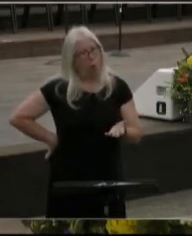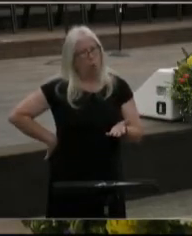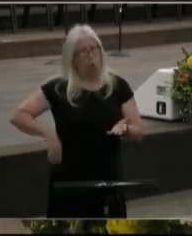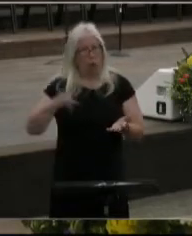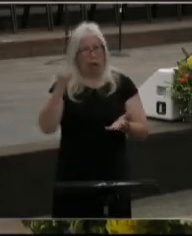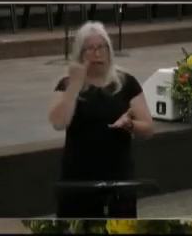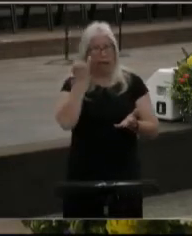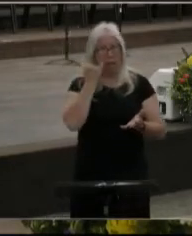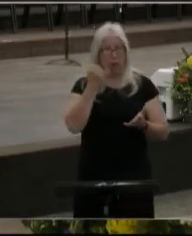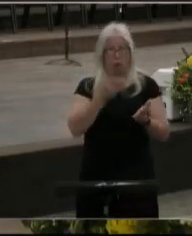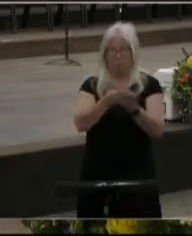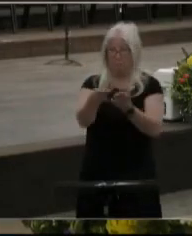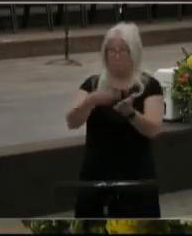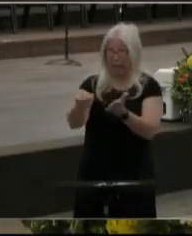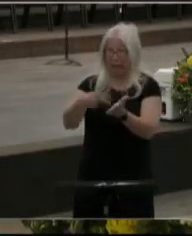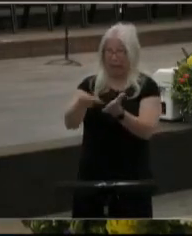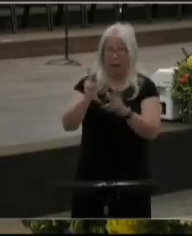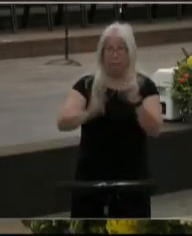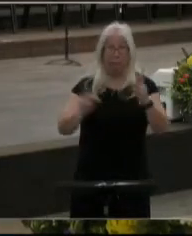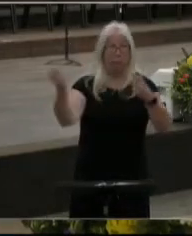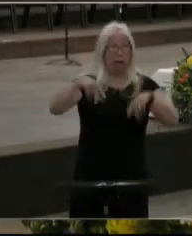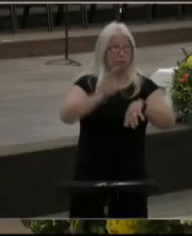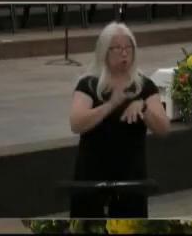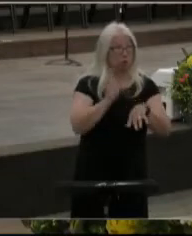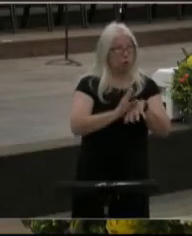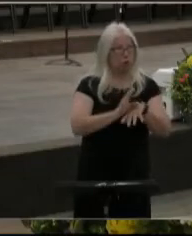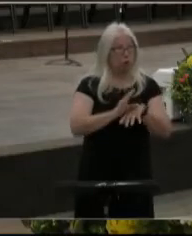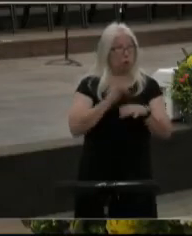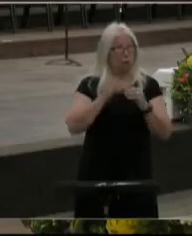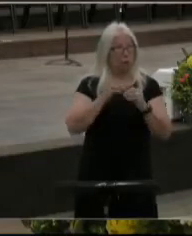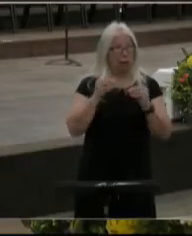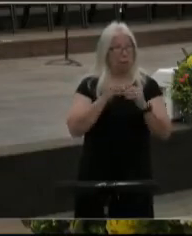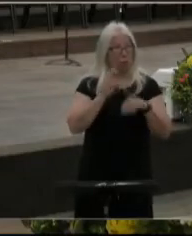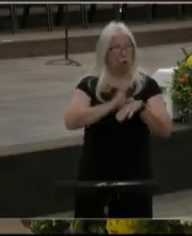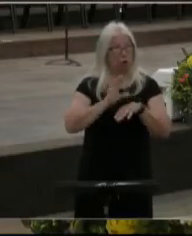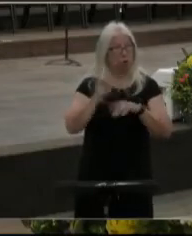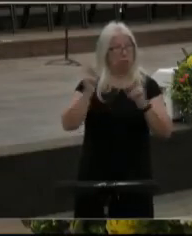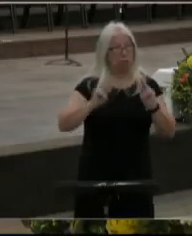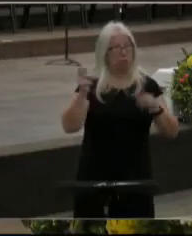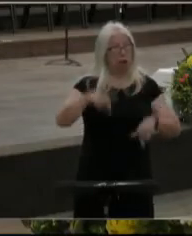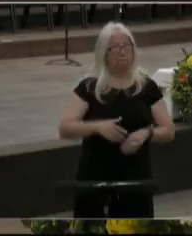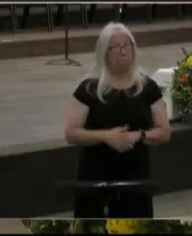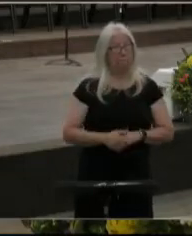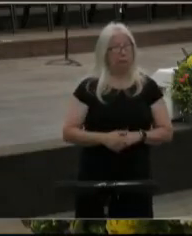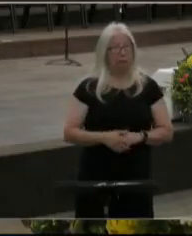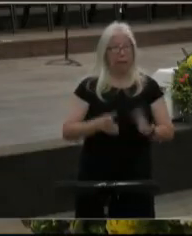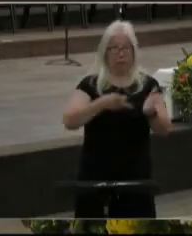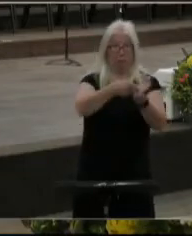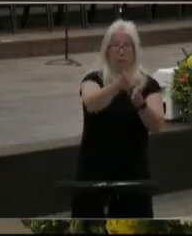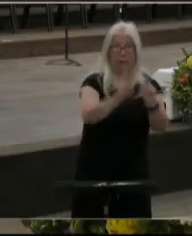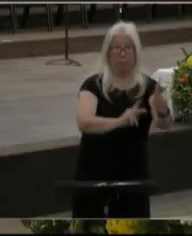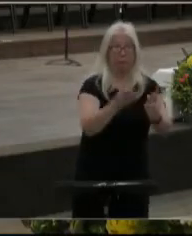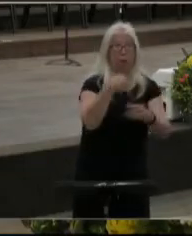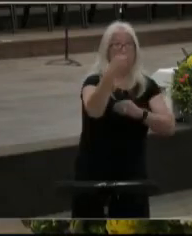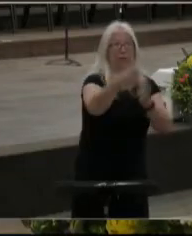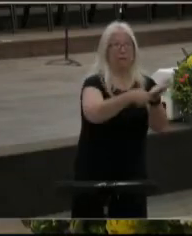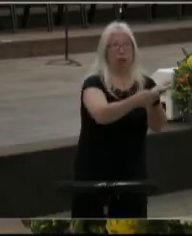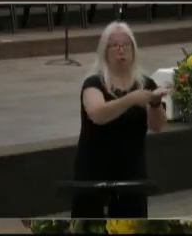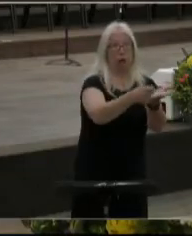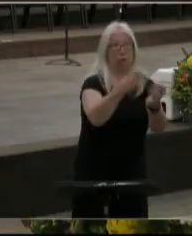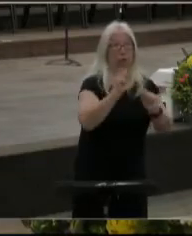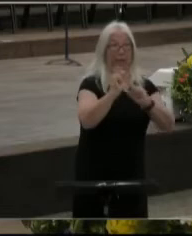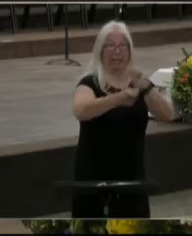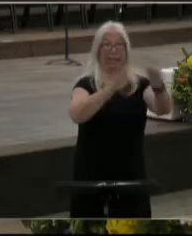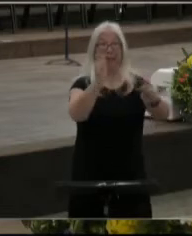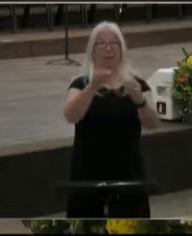If we were to pay people to come to church services, would they be in more church services? If we paid people to give out tracts, would they